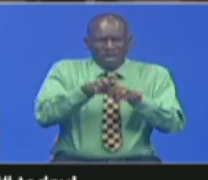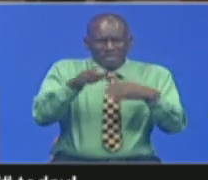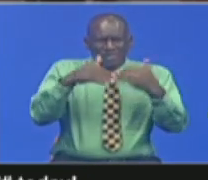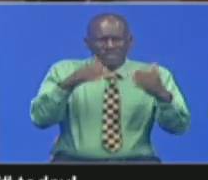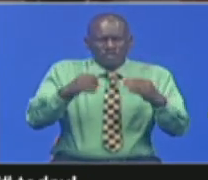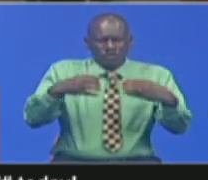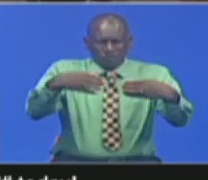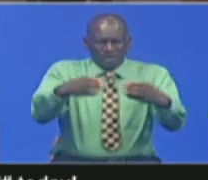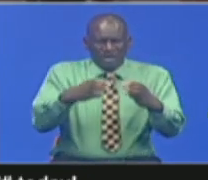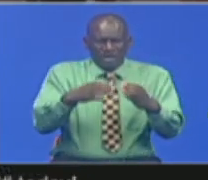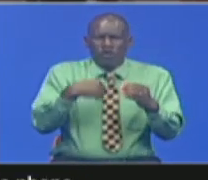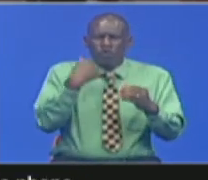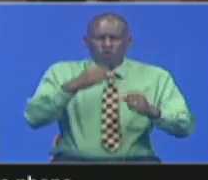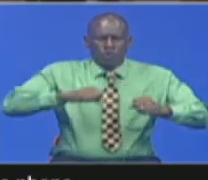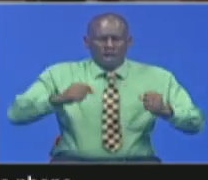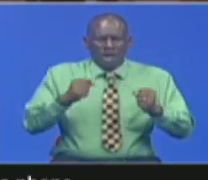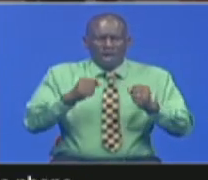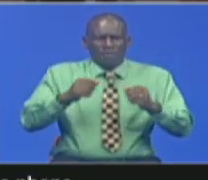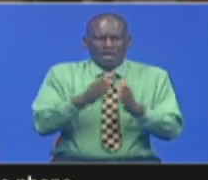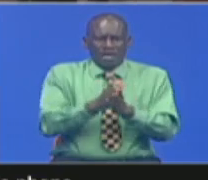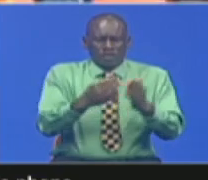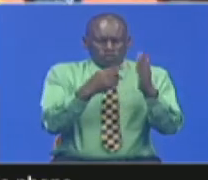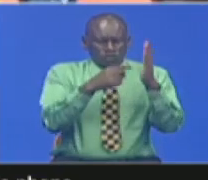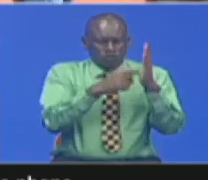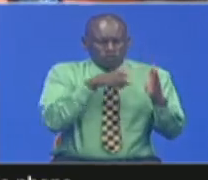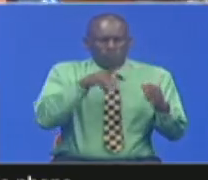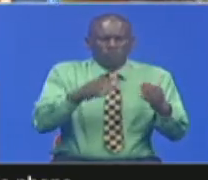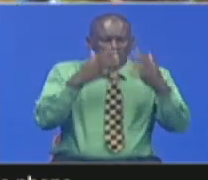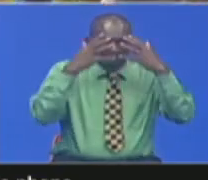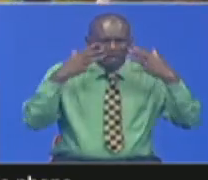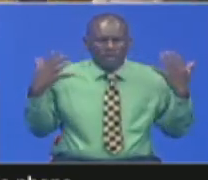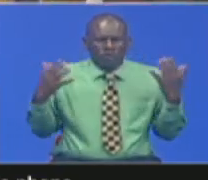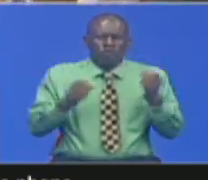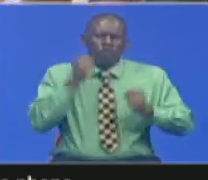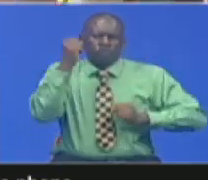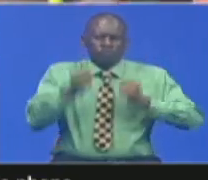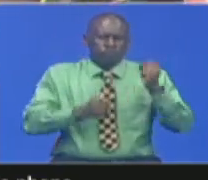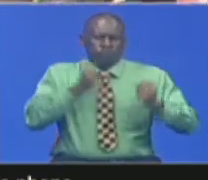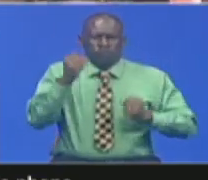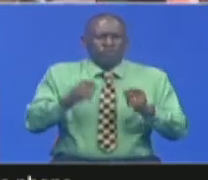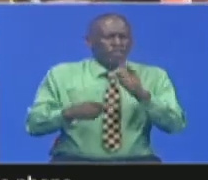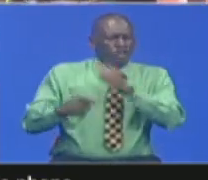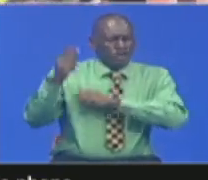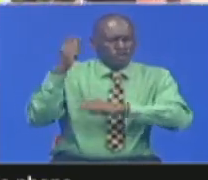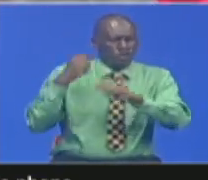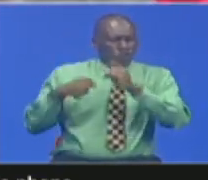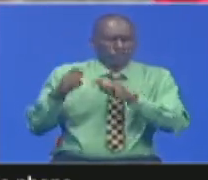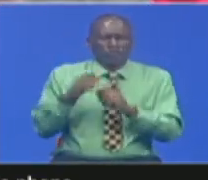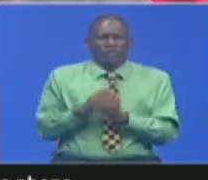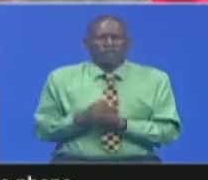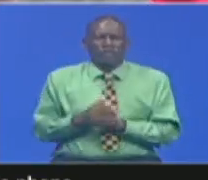clan who pride themselves as lions. To them, the race will be of historic proportions.